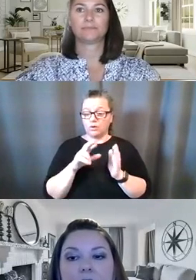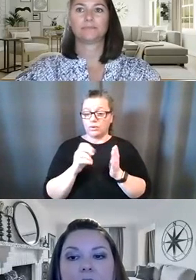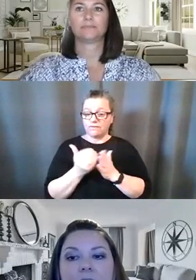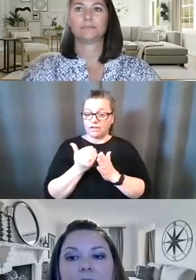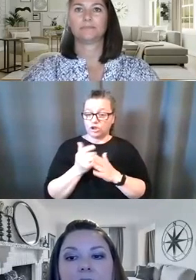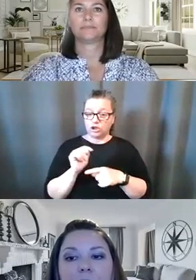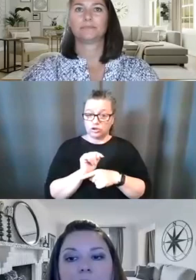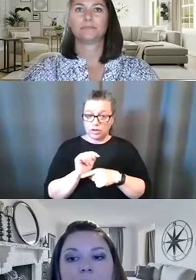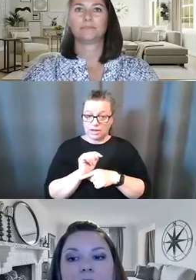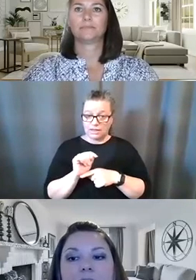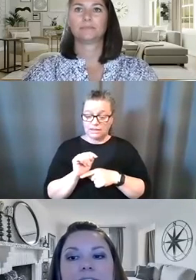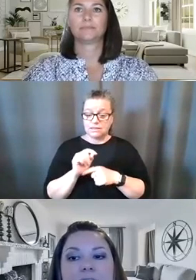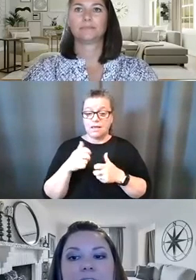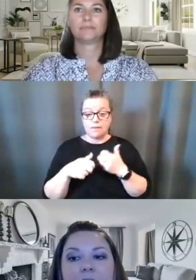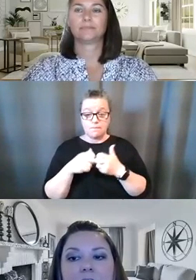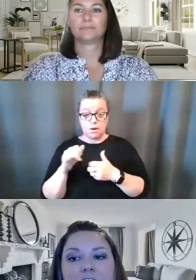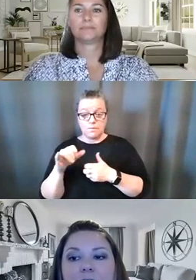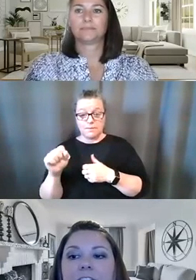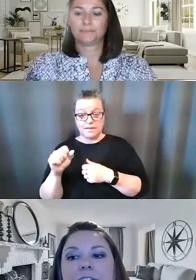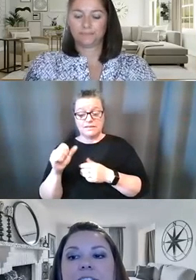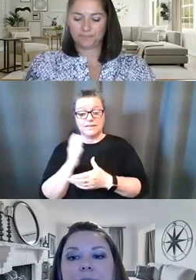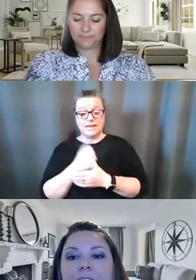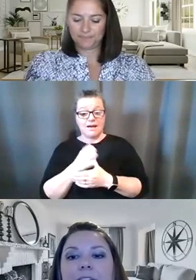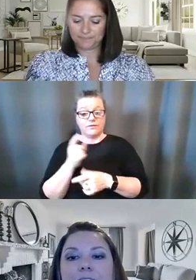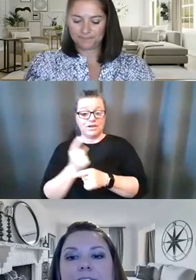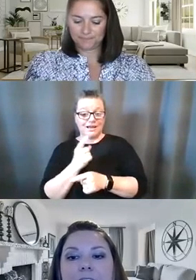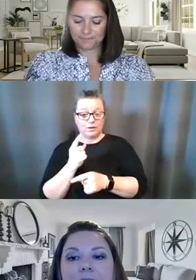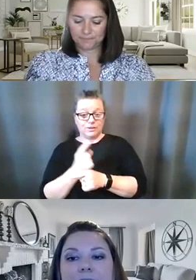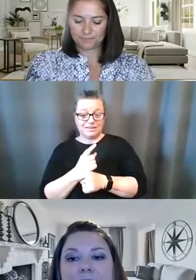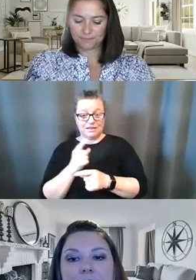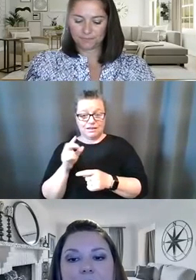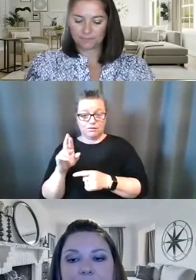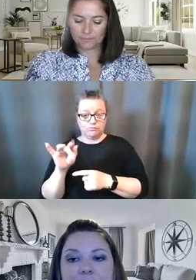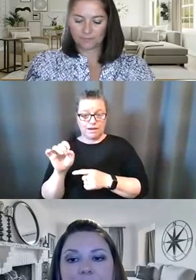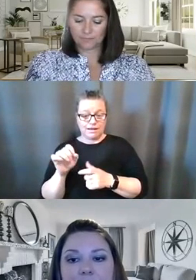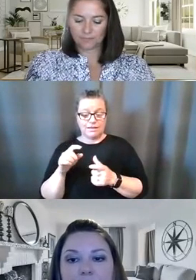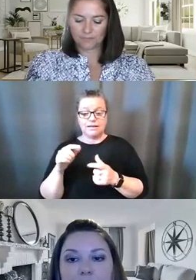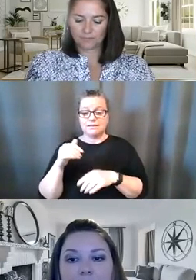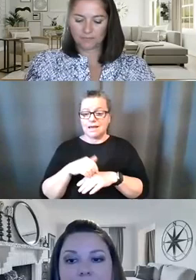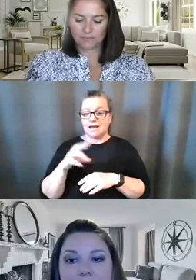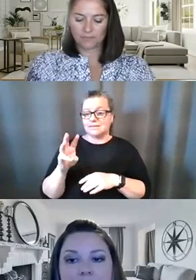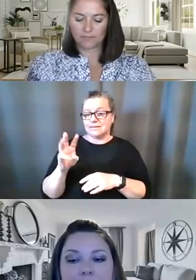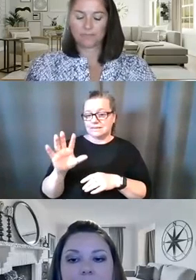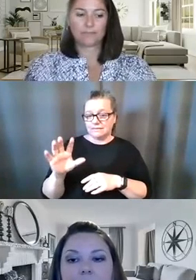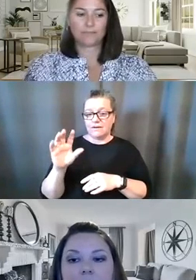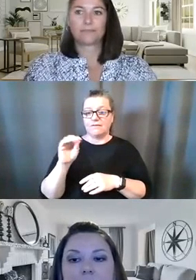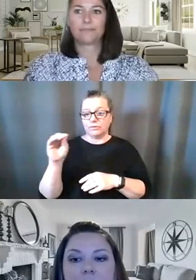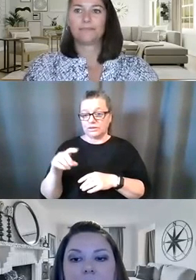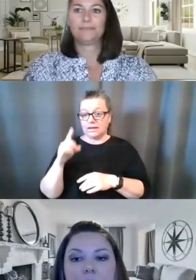trainings. And the problem is the average accuracy rate is at 65% for the new